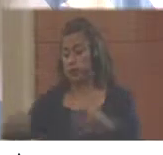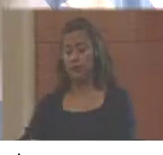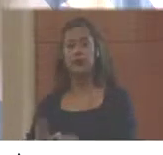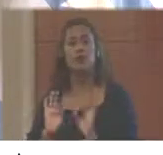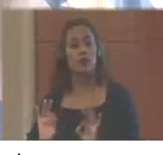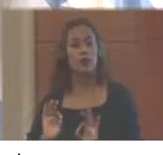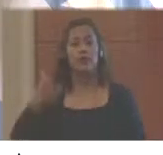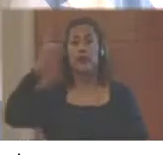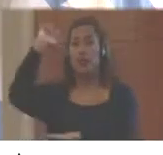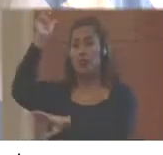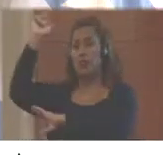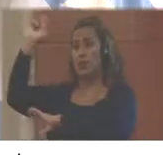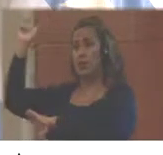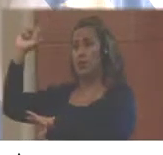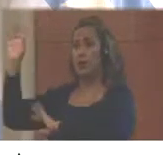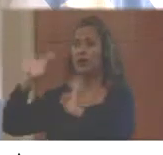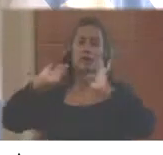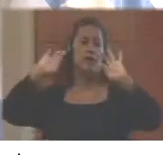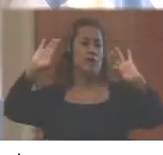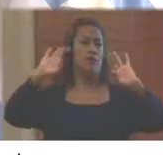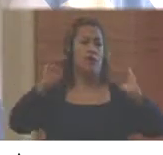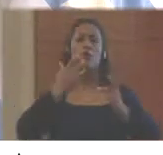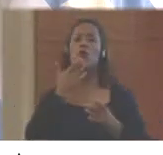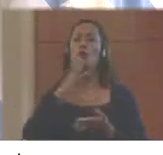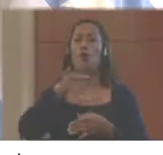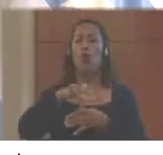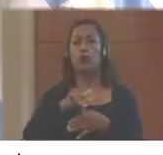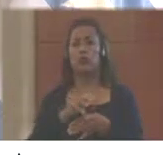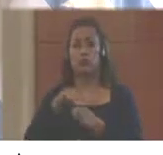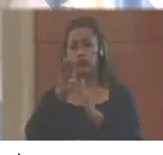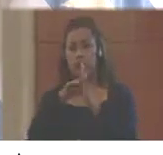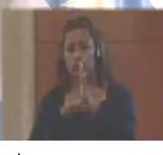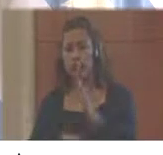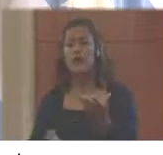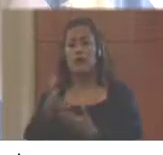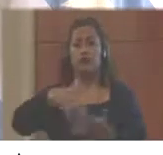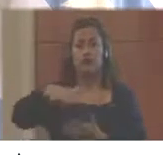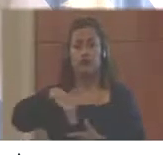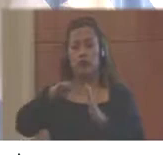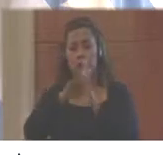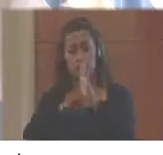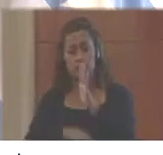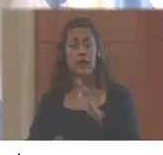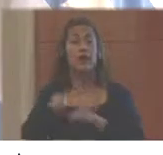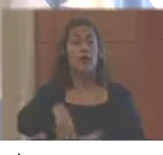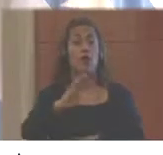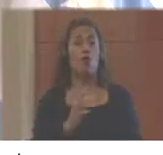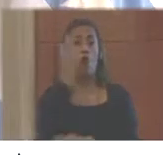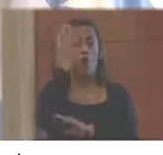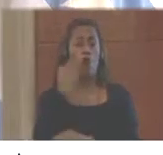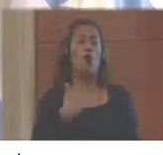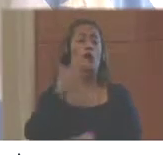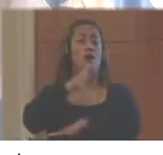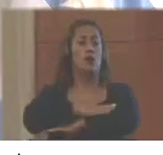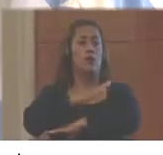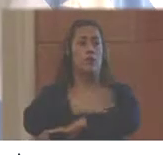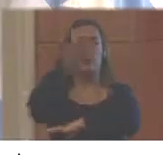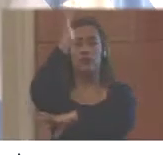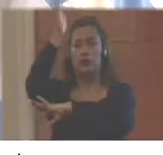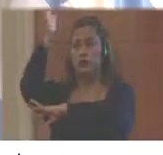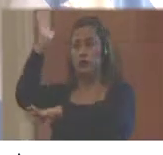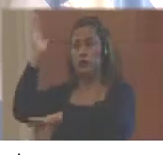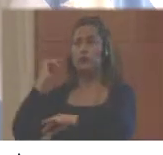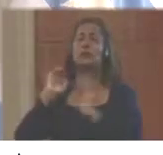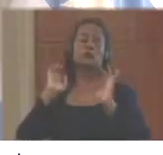the hosting of this fourth session of the Regional Platform of the Americas. I must